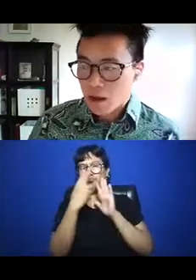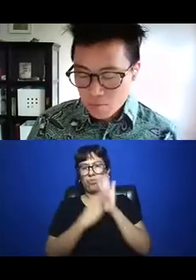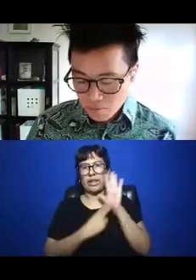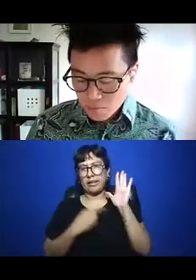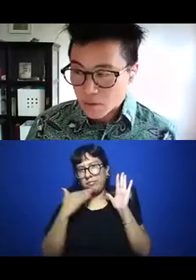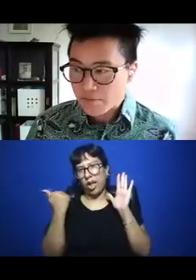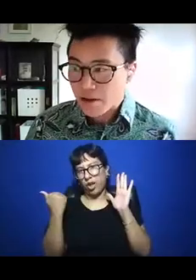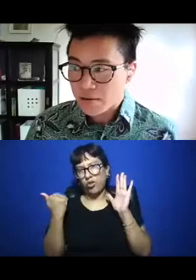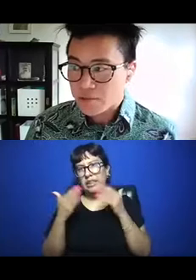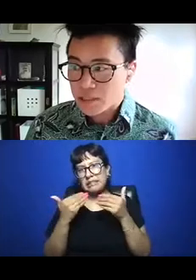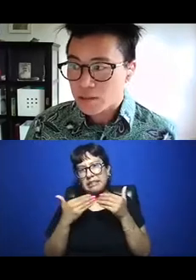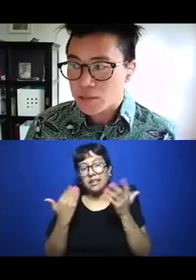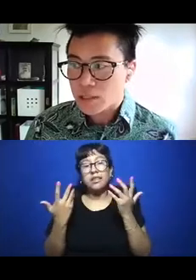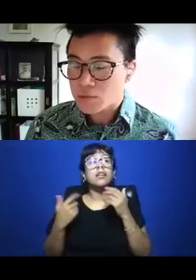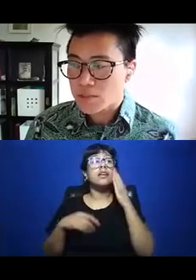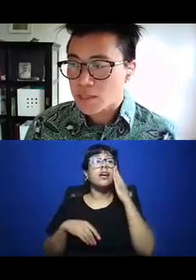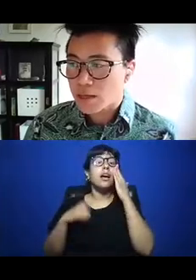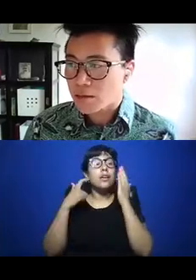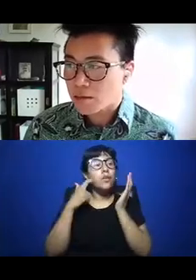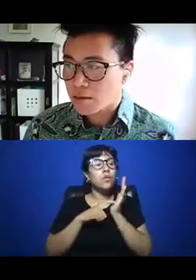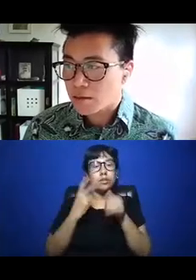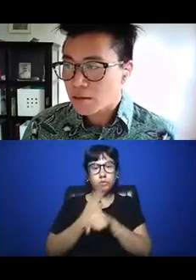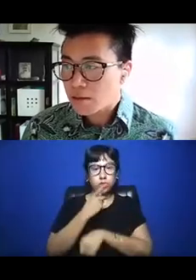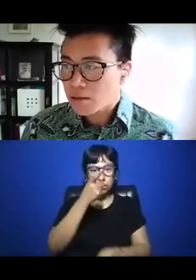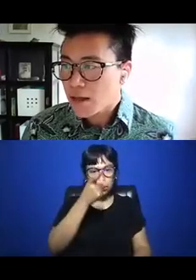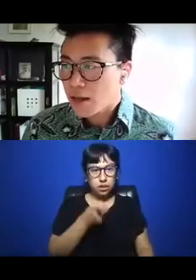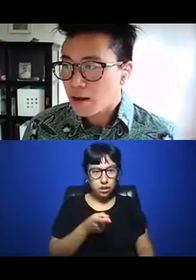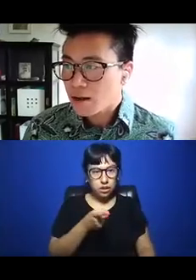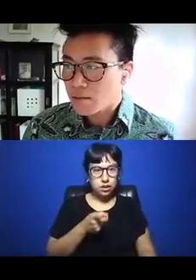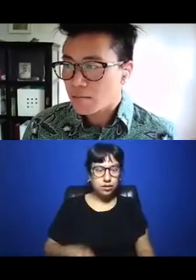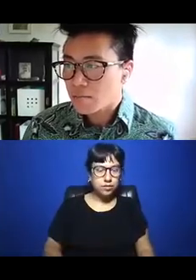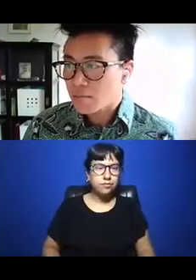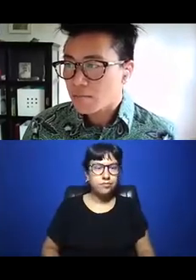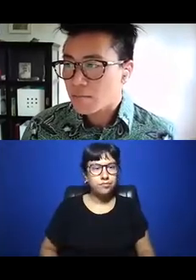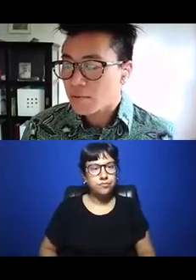And what I found recently using this was like that